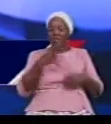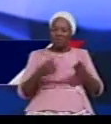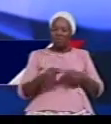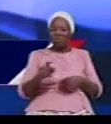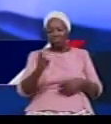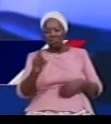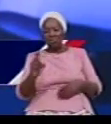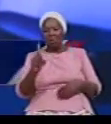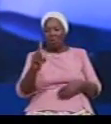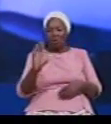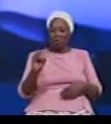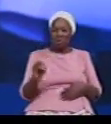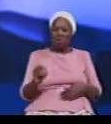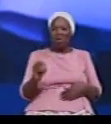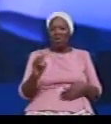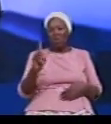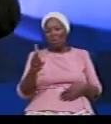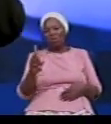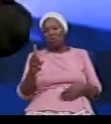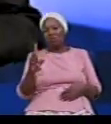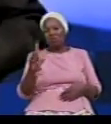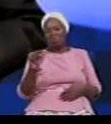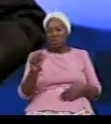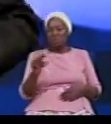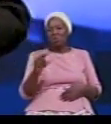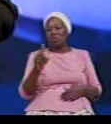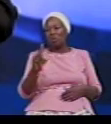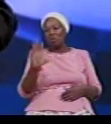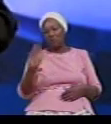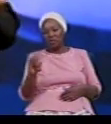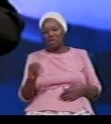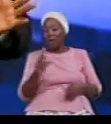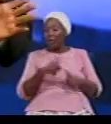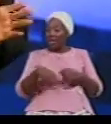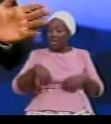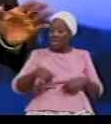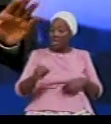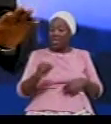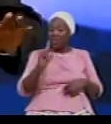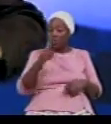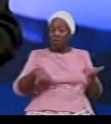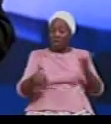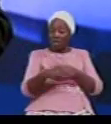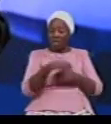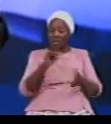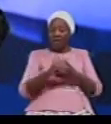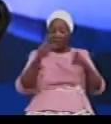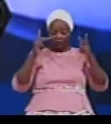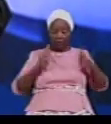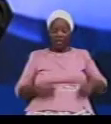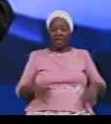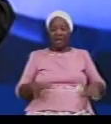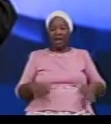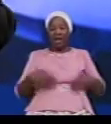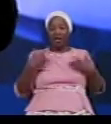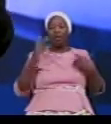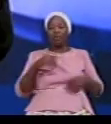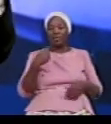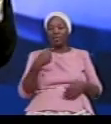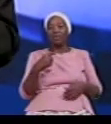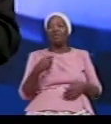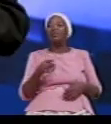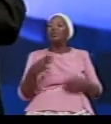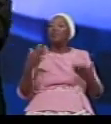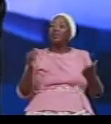120, 150, yet one day the physical life will say, I